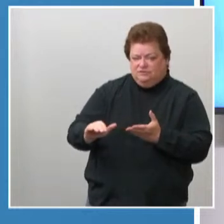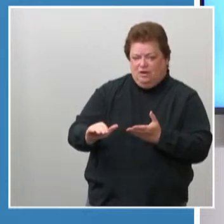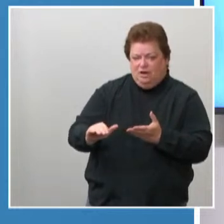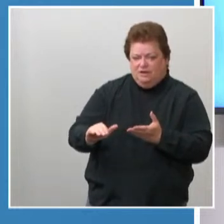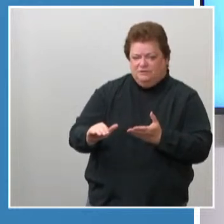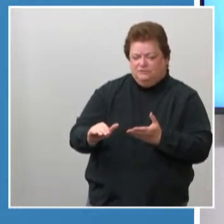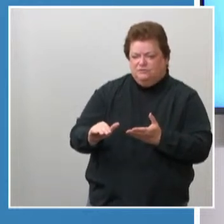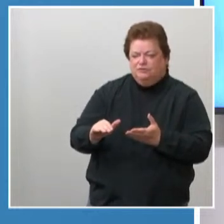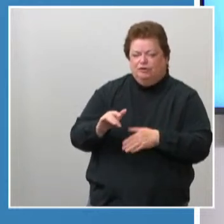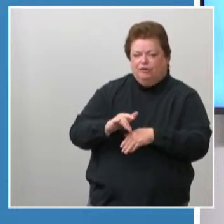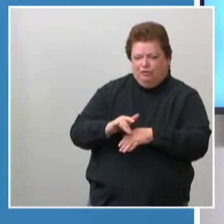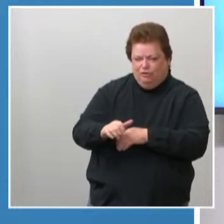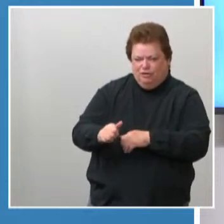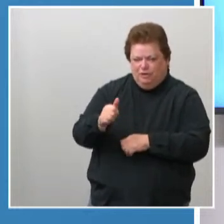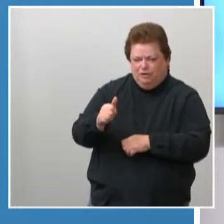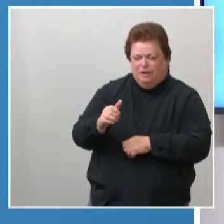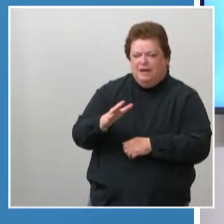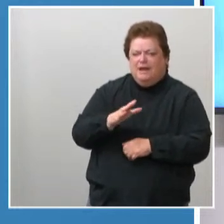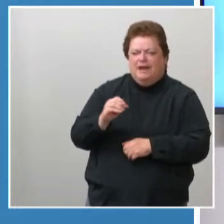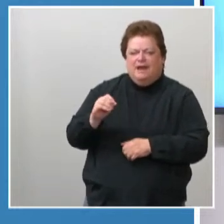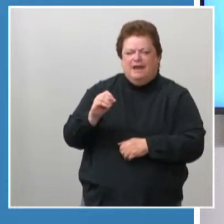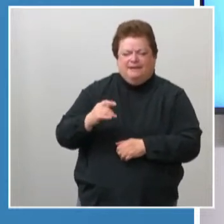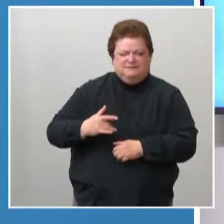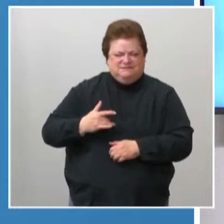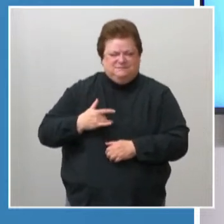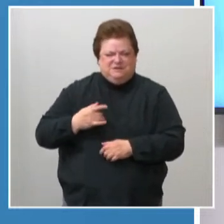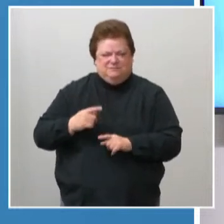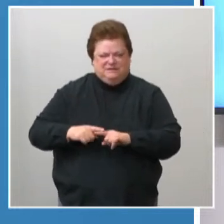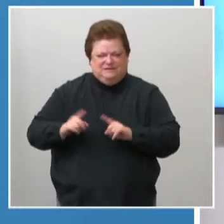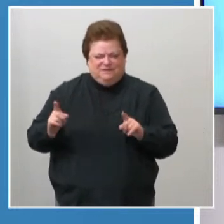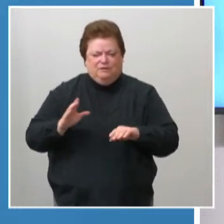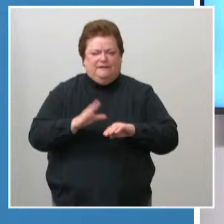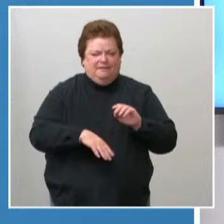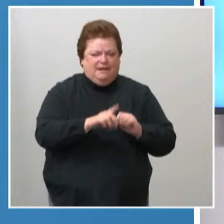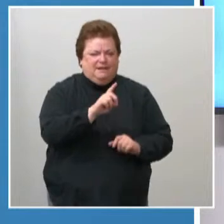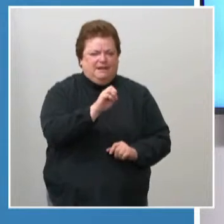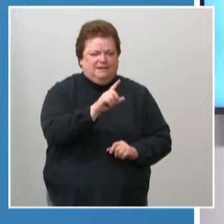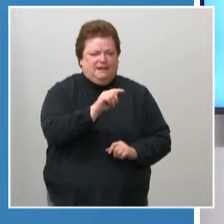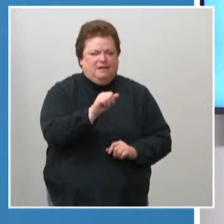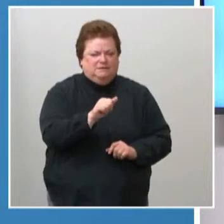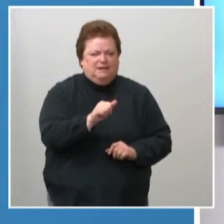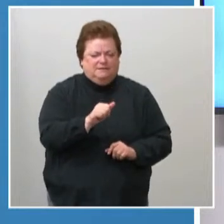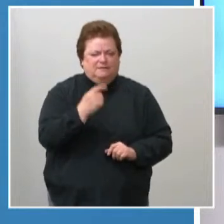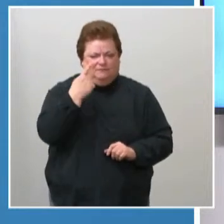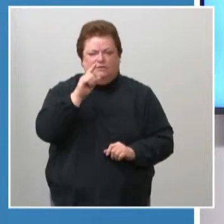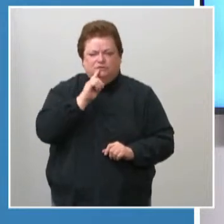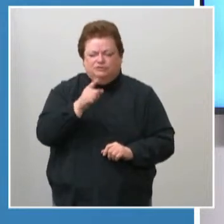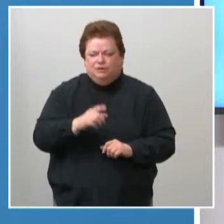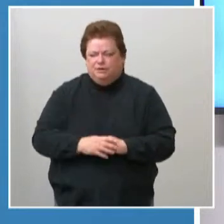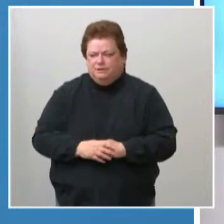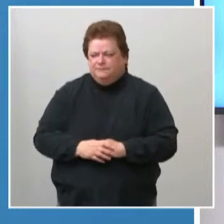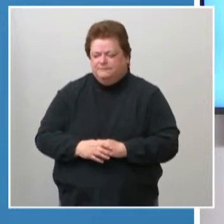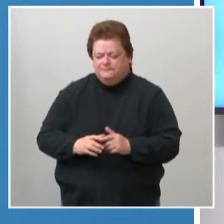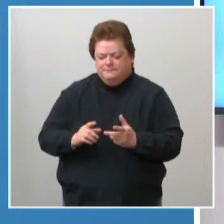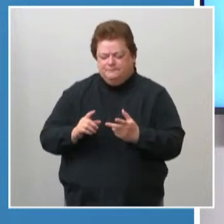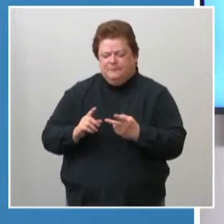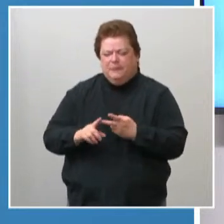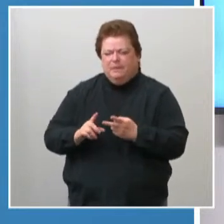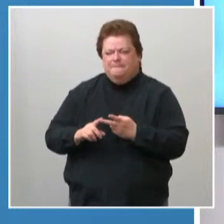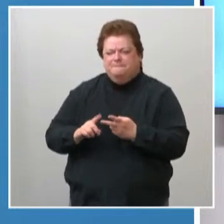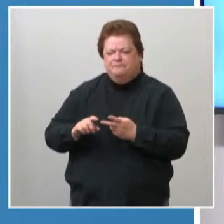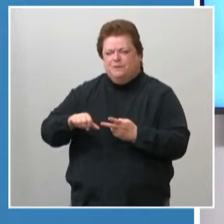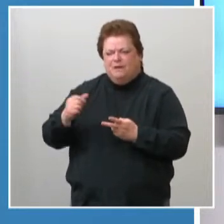somewhat sooner, and their symptoms are a bit different than with the Delta, for sure. And then in terms of